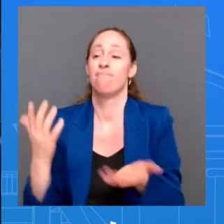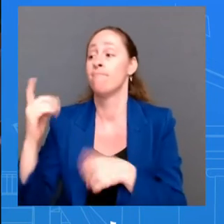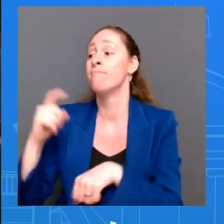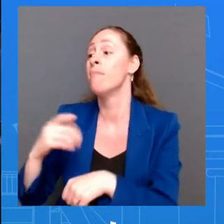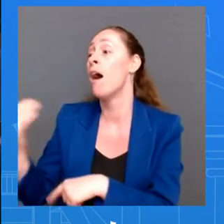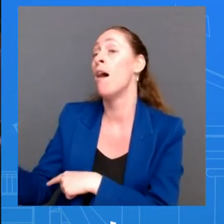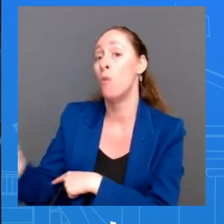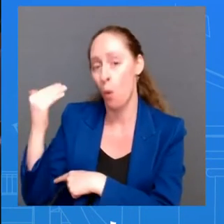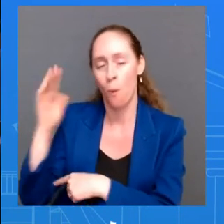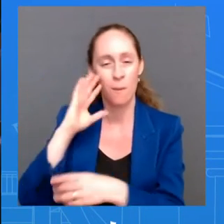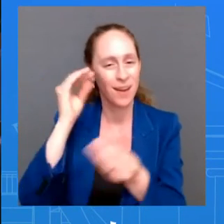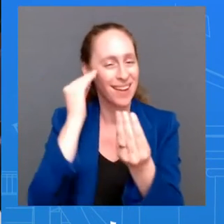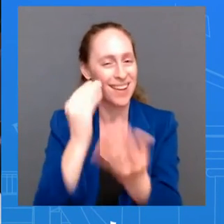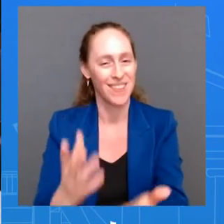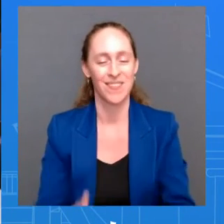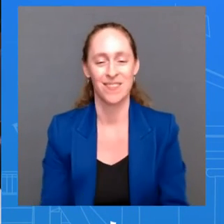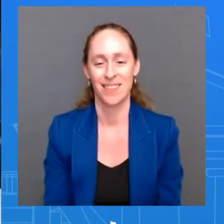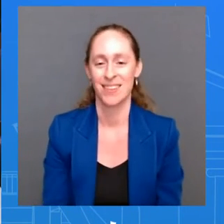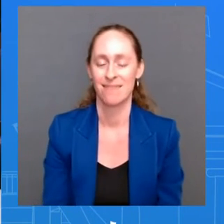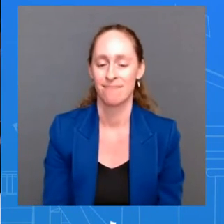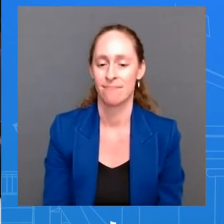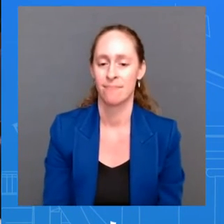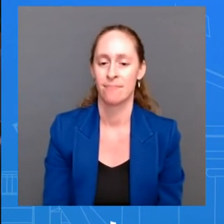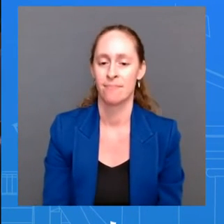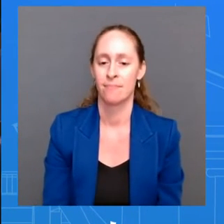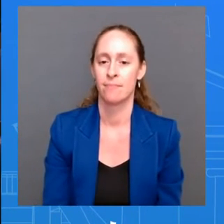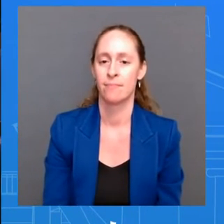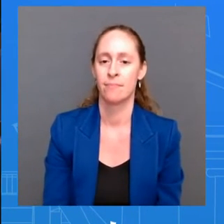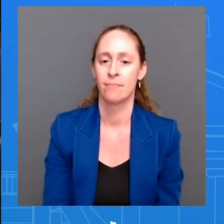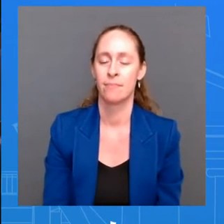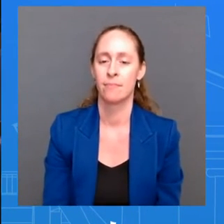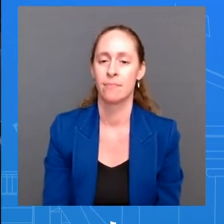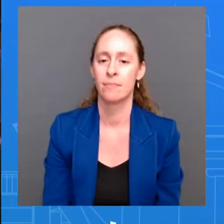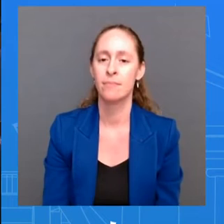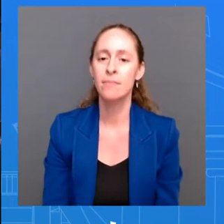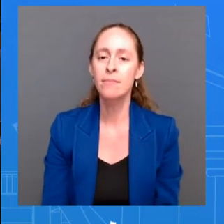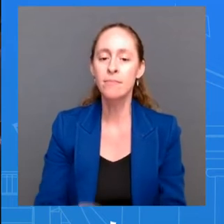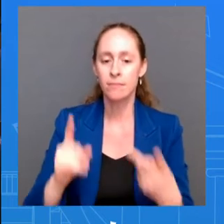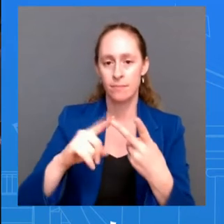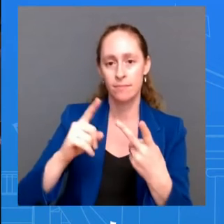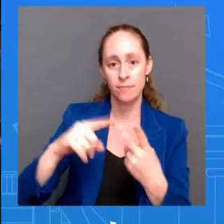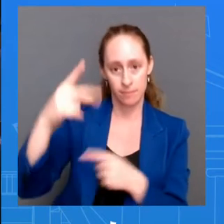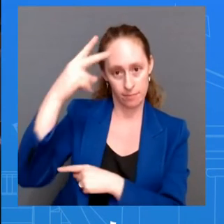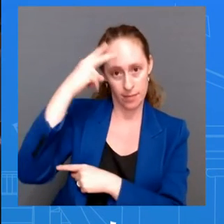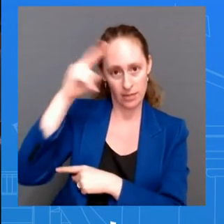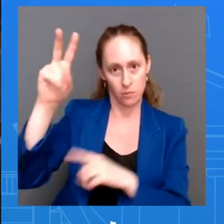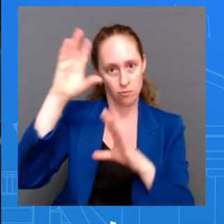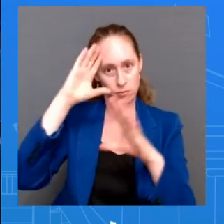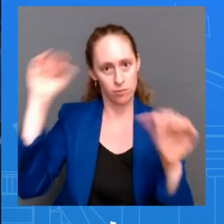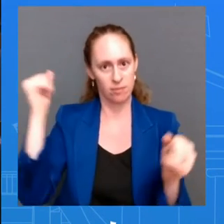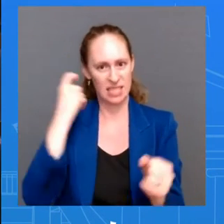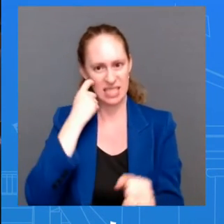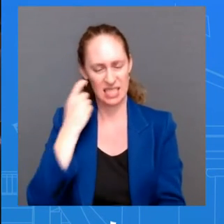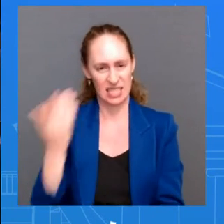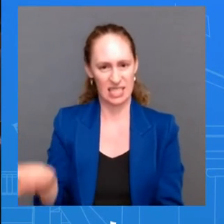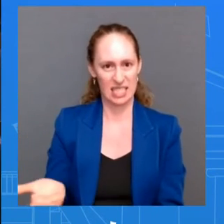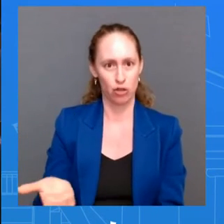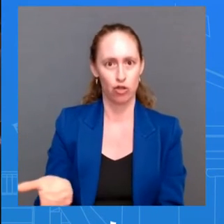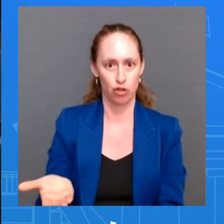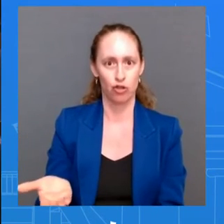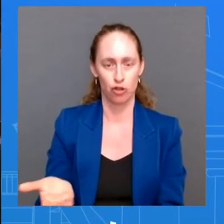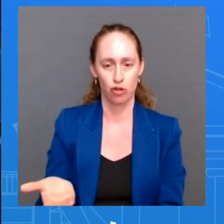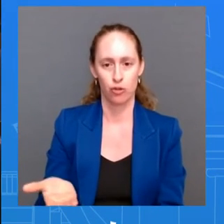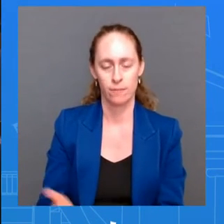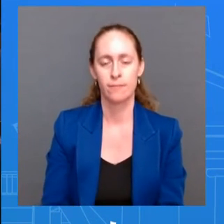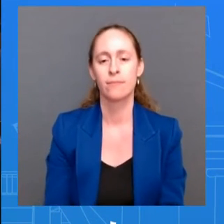Mexico's President López Obrador was here recently and met with President Biden, I would like to know the role the White House